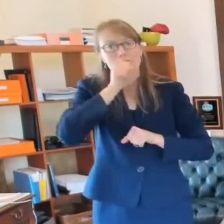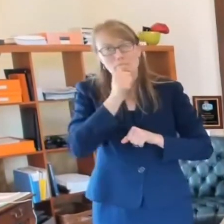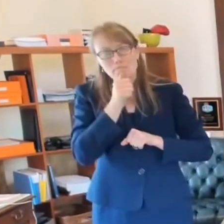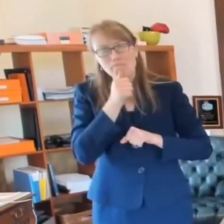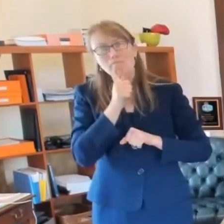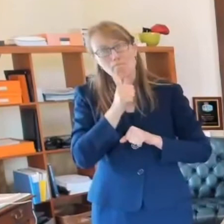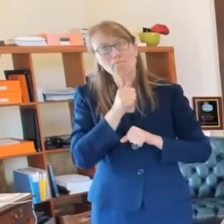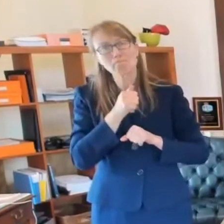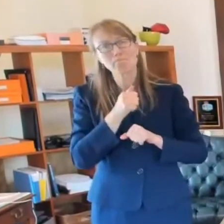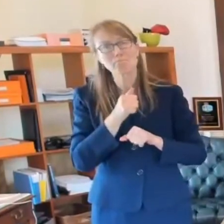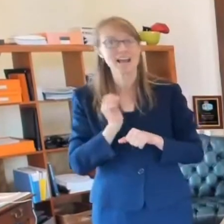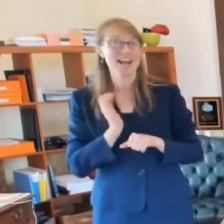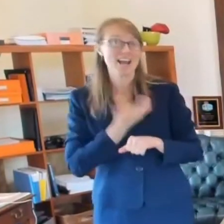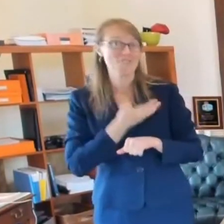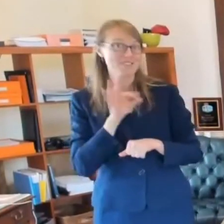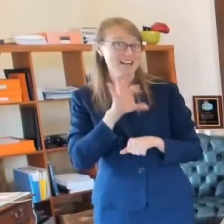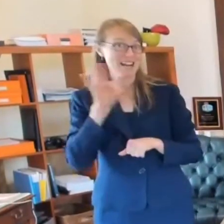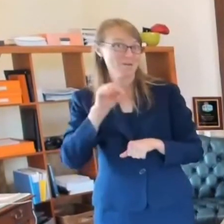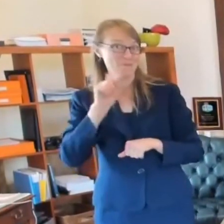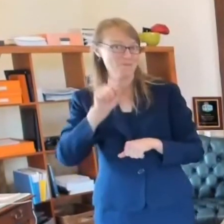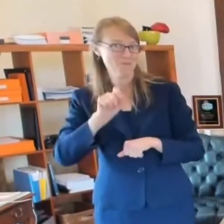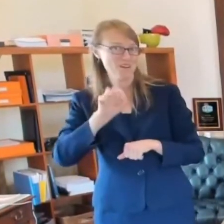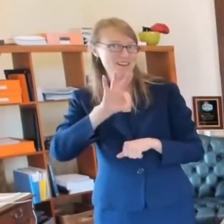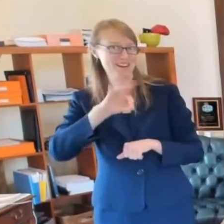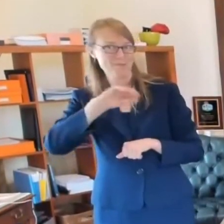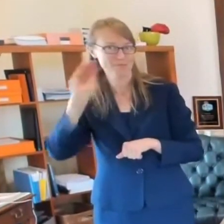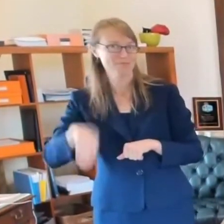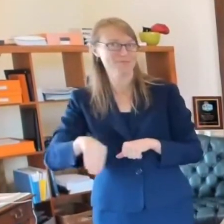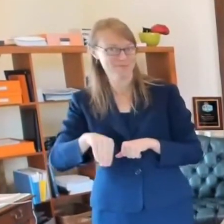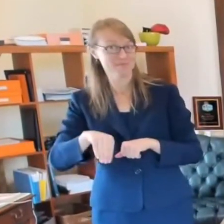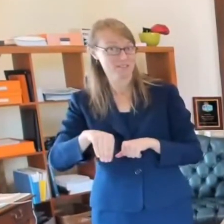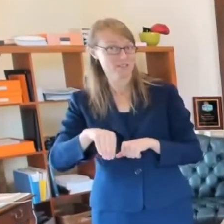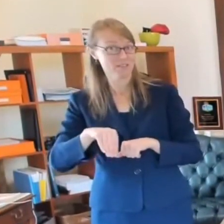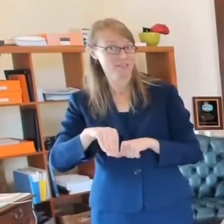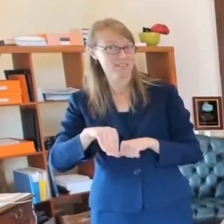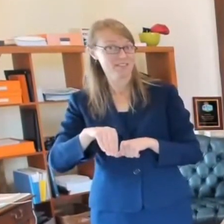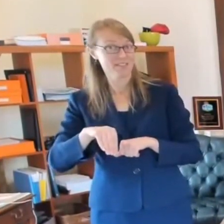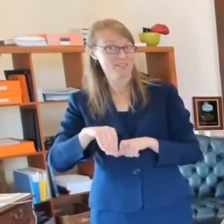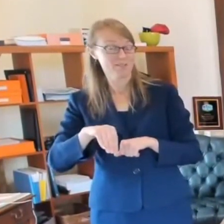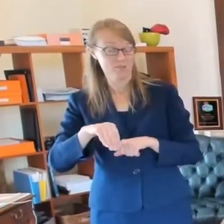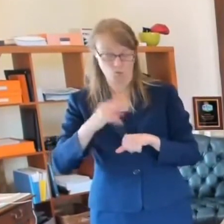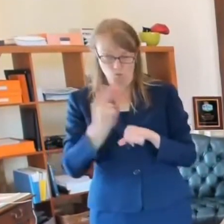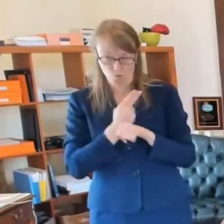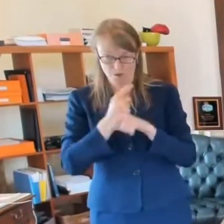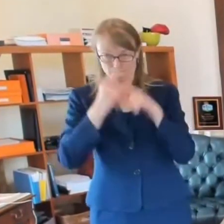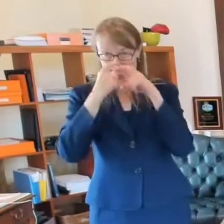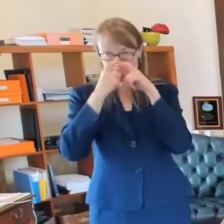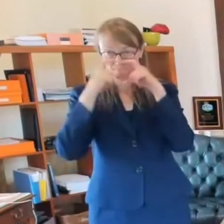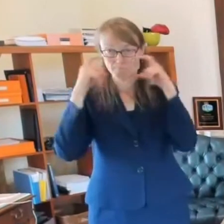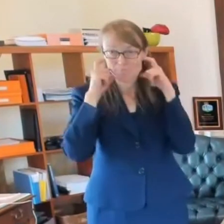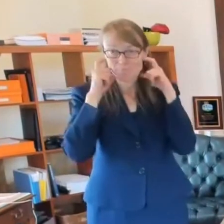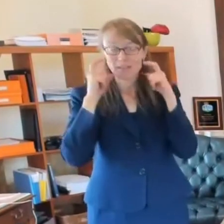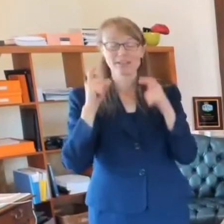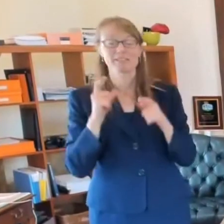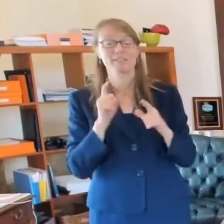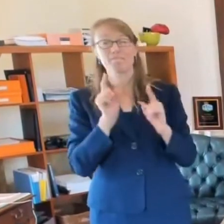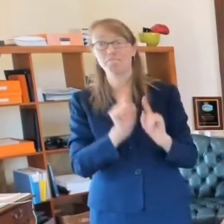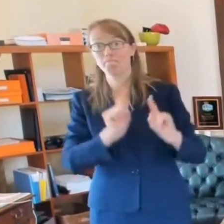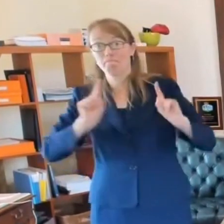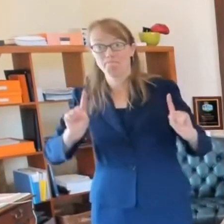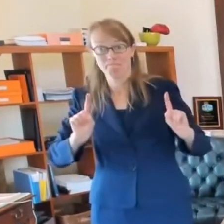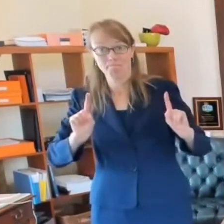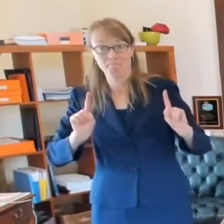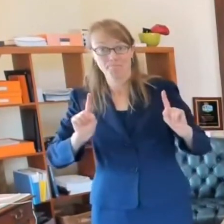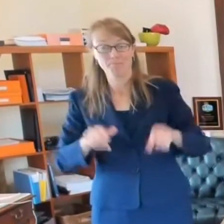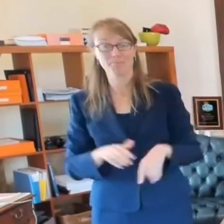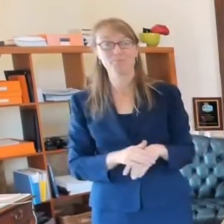or 99.9% of you are doing, to wear a face covering and to maintain social distance. Keep